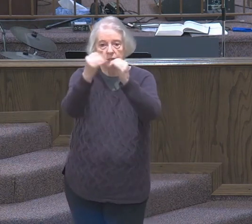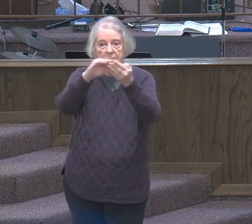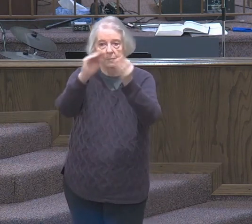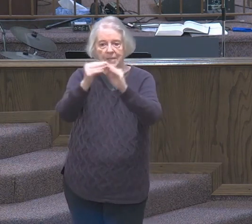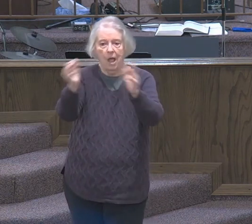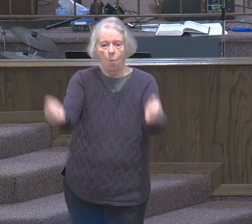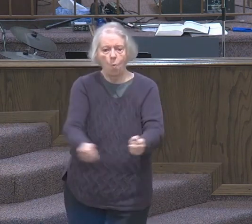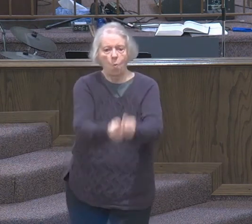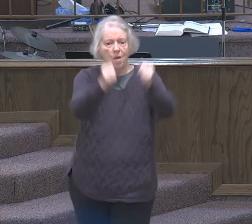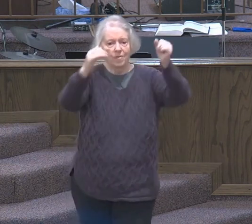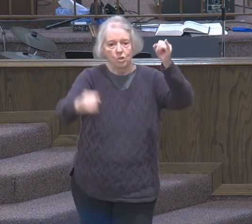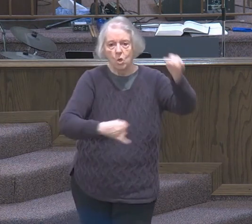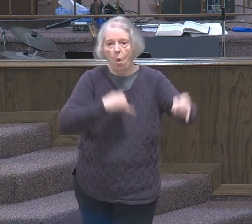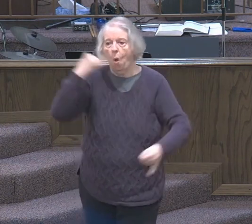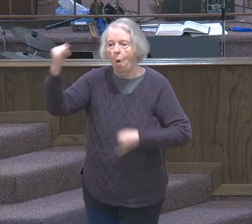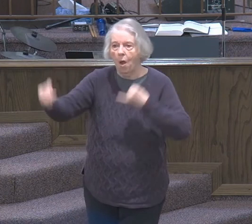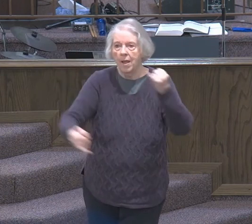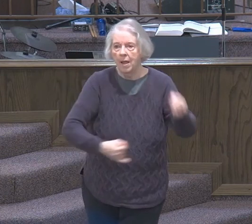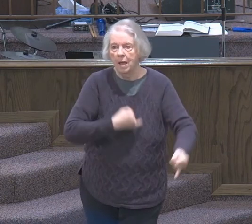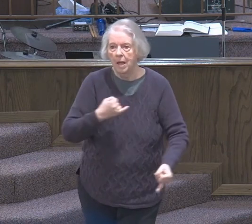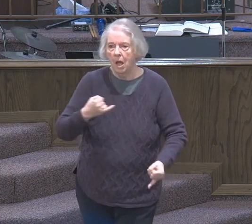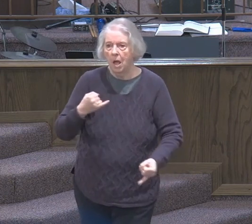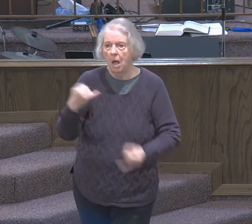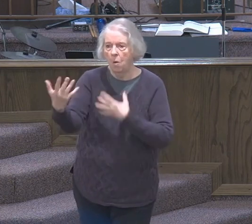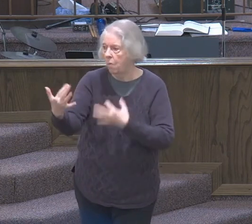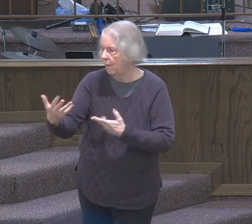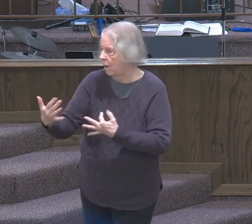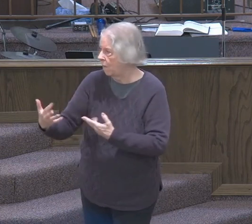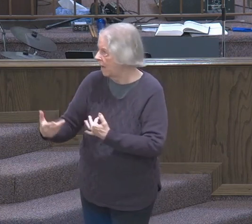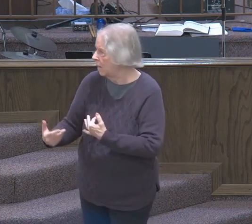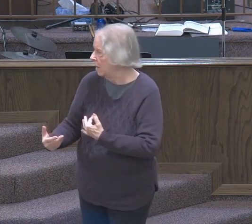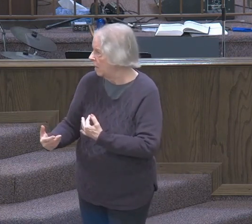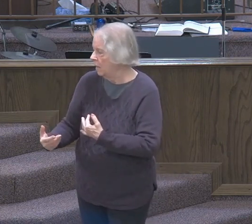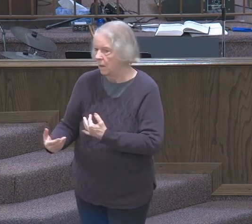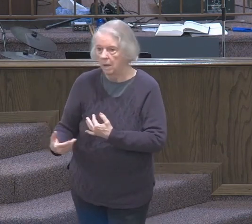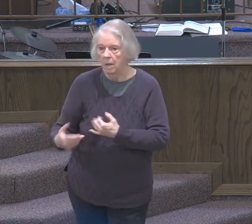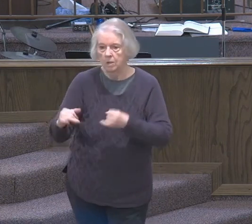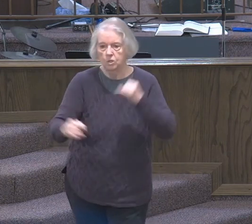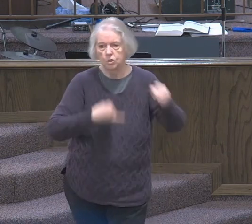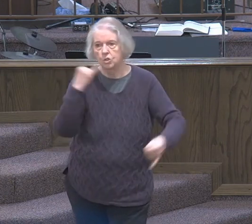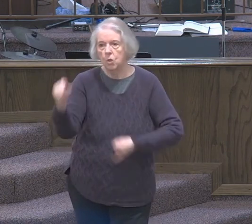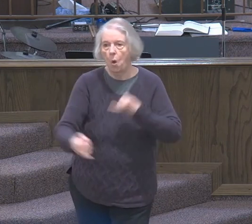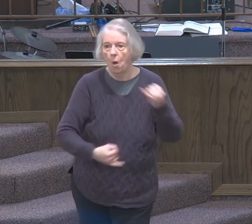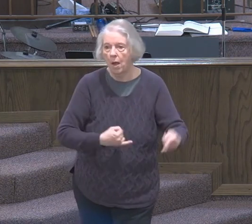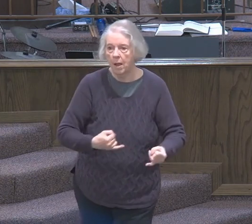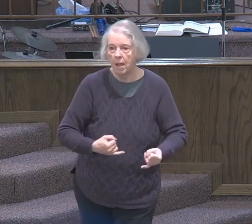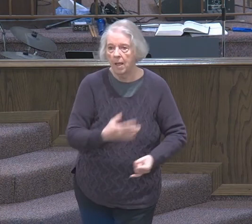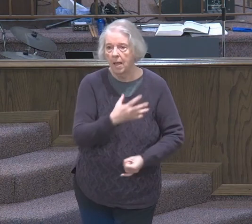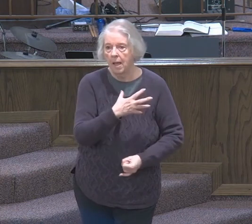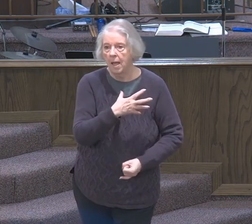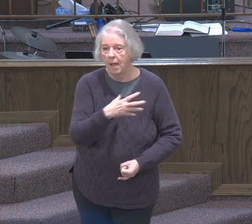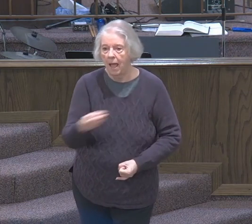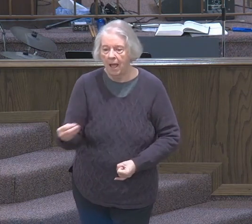joy. Oh, wait a minute. Since I never include this with joy, I'll give it to you here. And probably a little